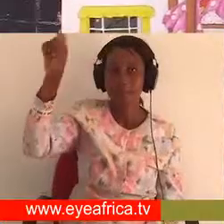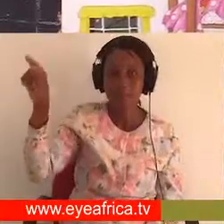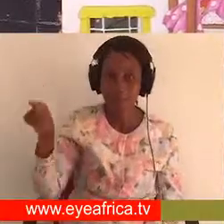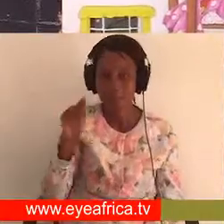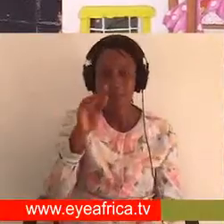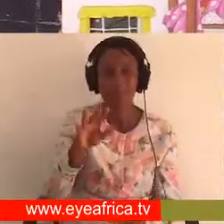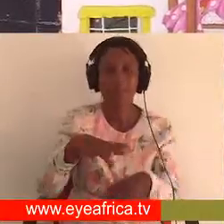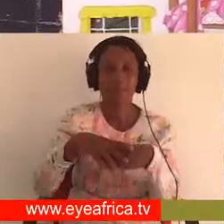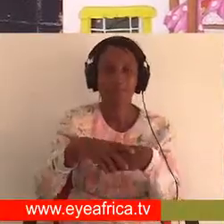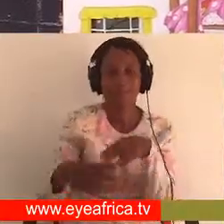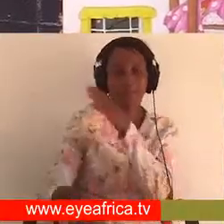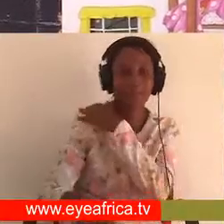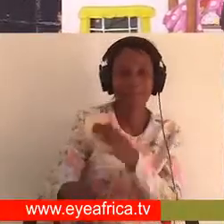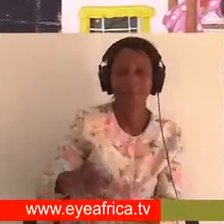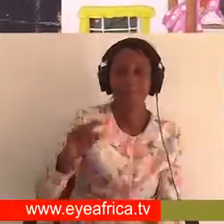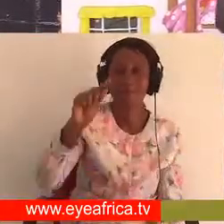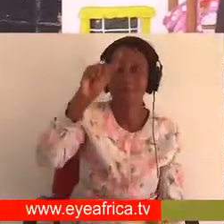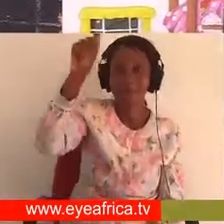On a friend's back,